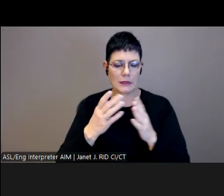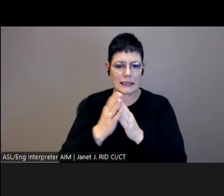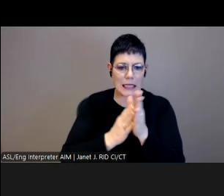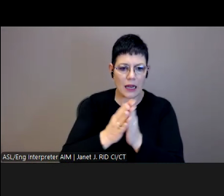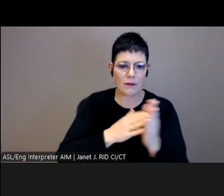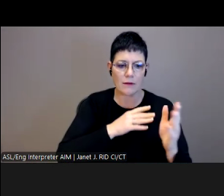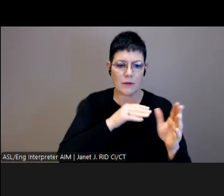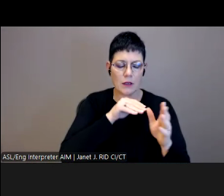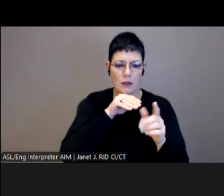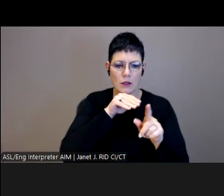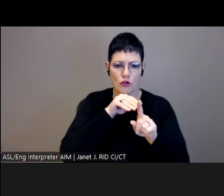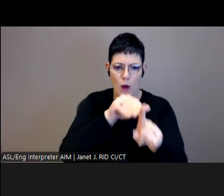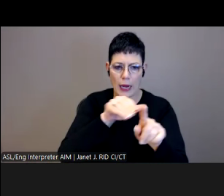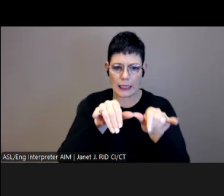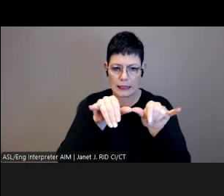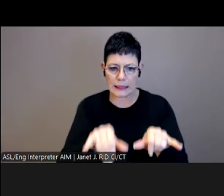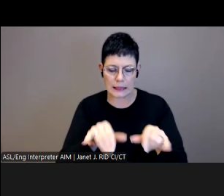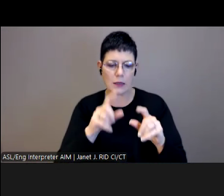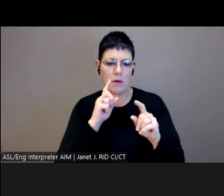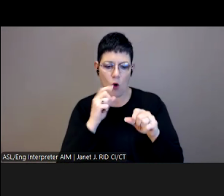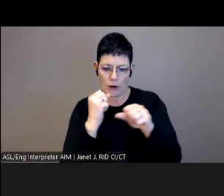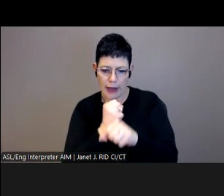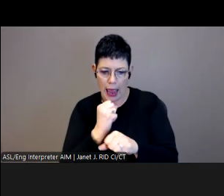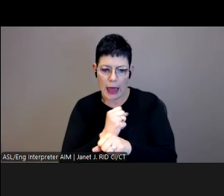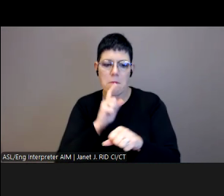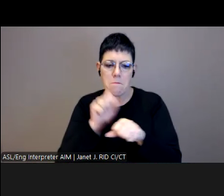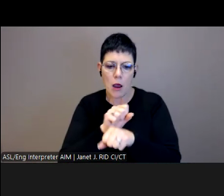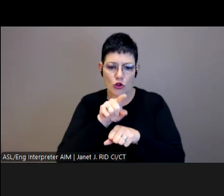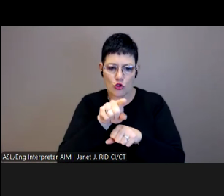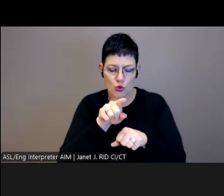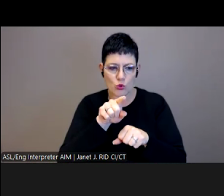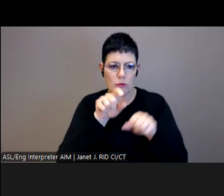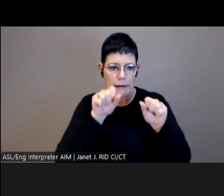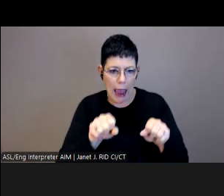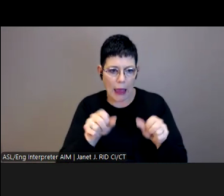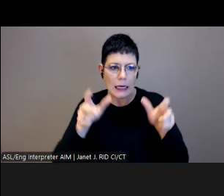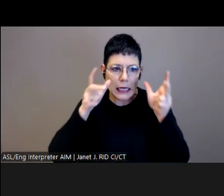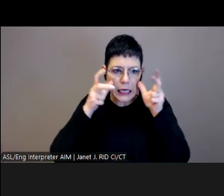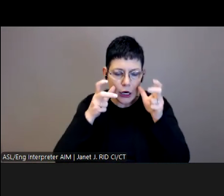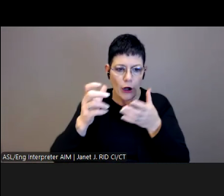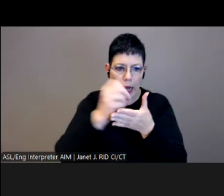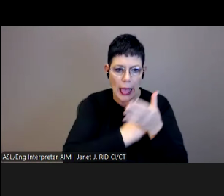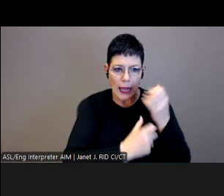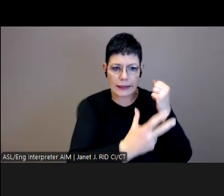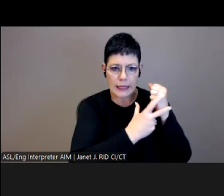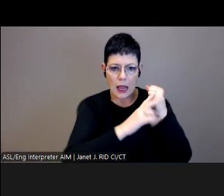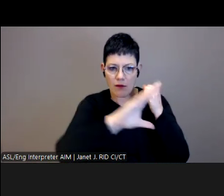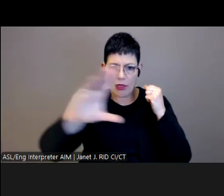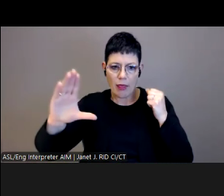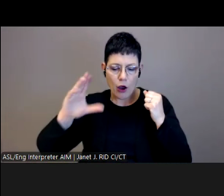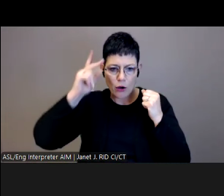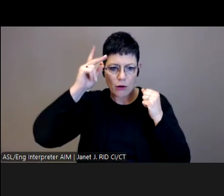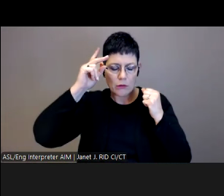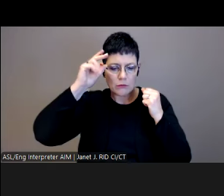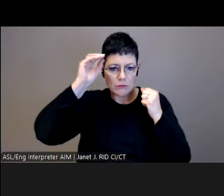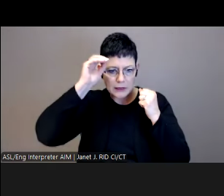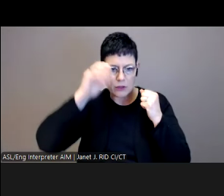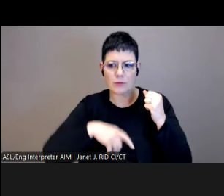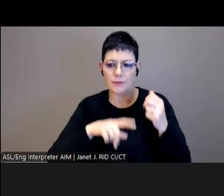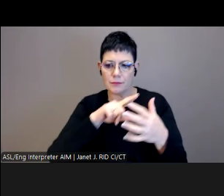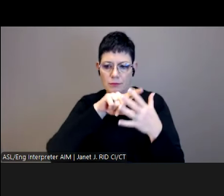systems to ensure you can close the loop on what you learn from your community partners. The